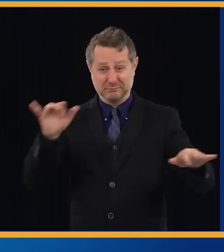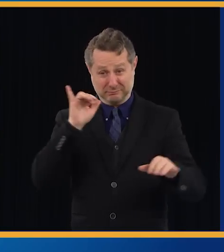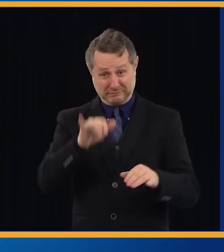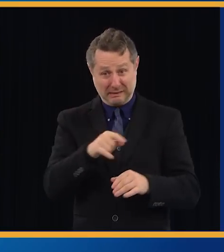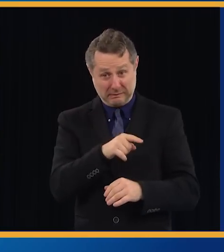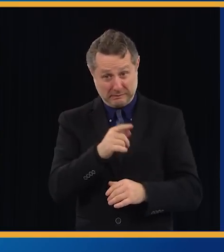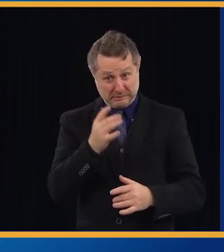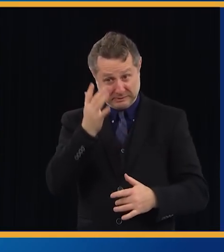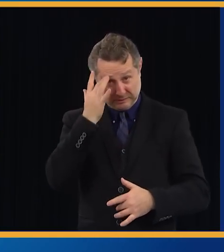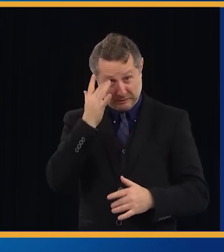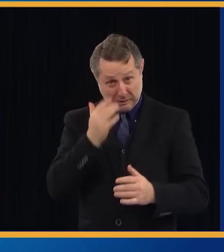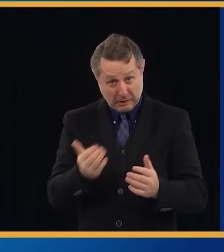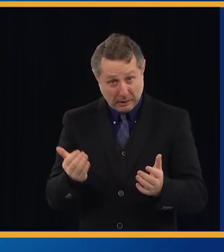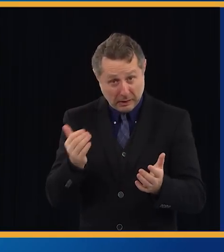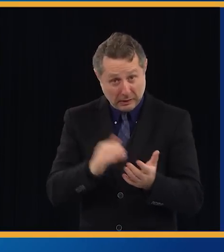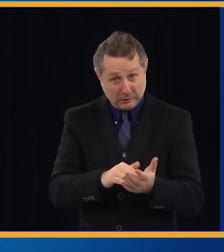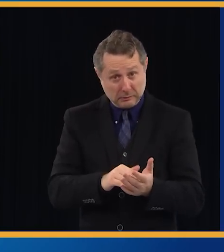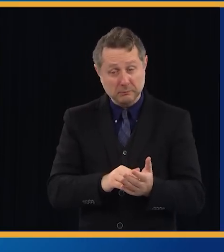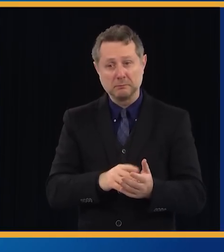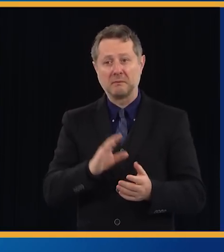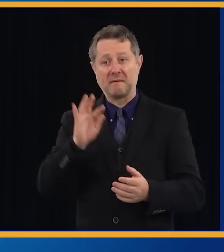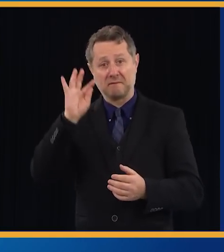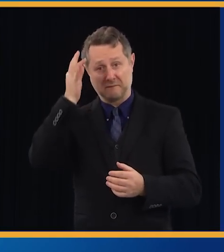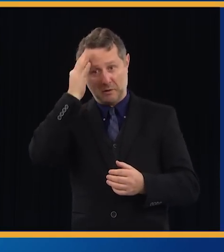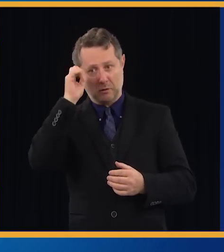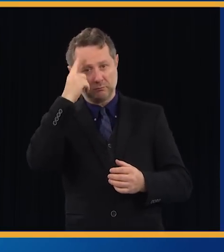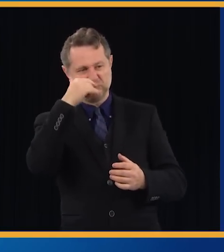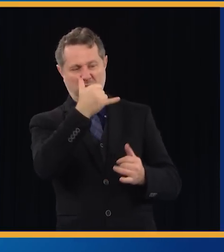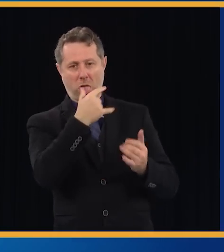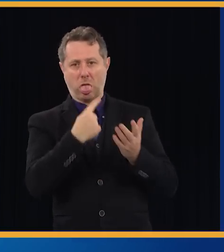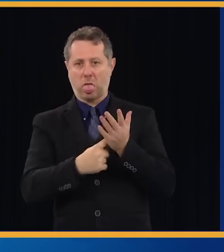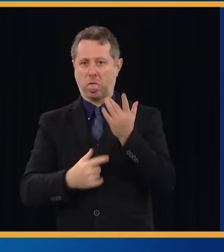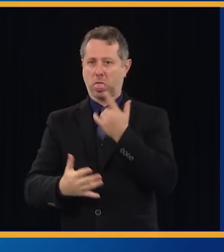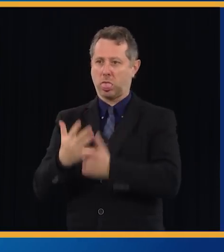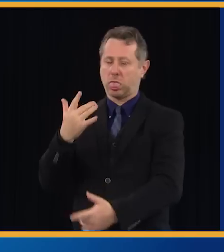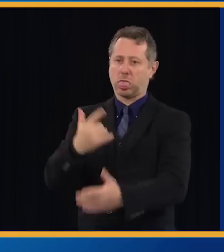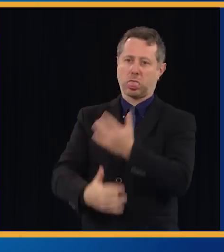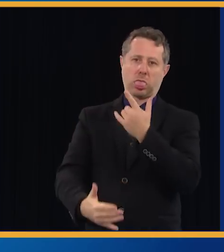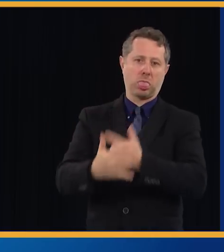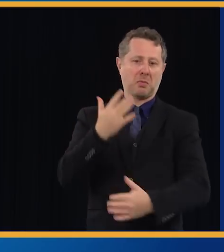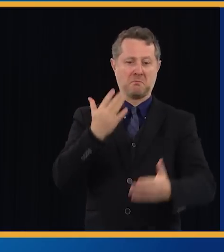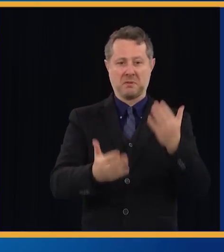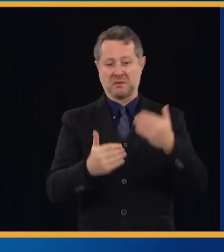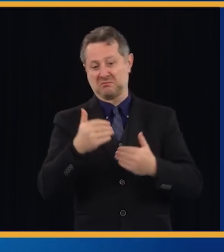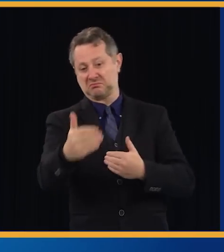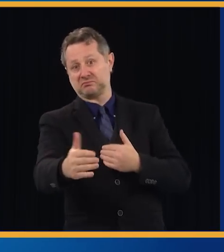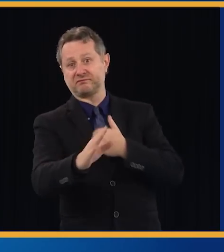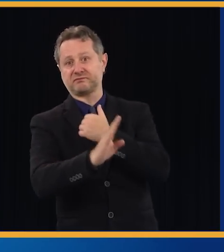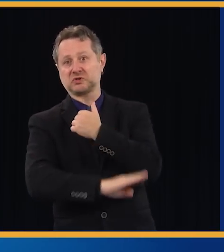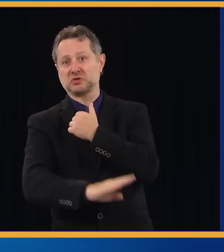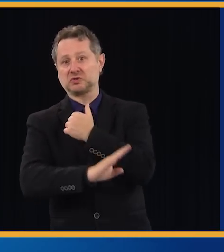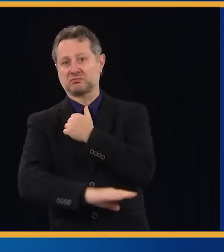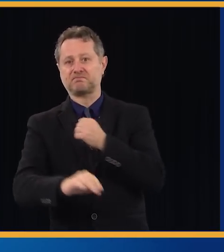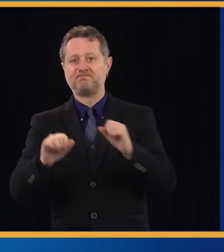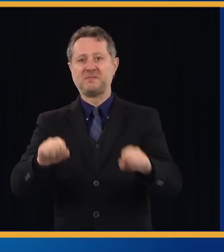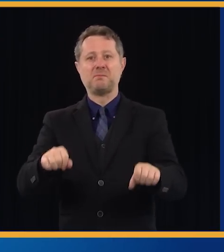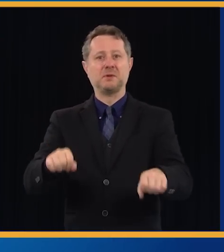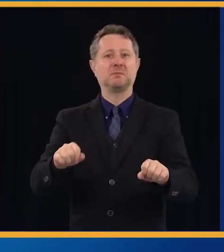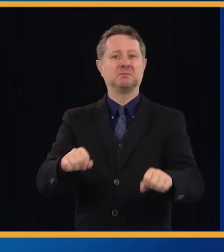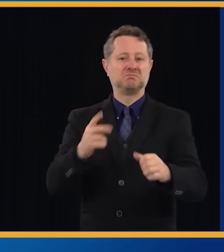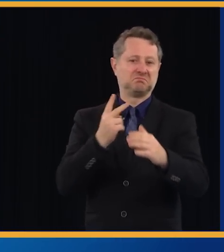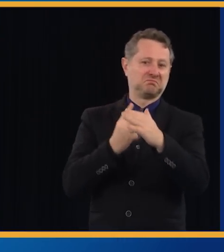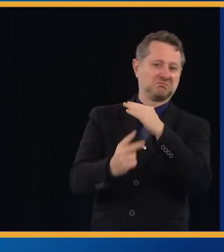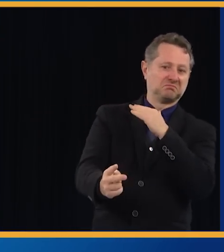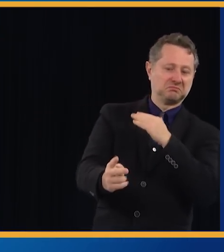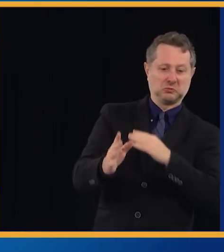The federal officials are starting to talk about the fall and potential issues in the fall. They're worried about